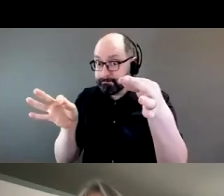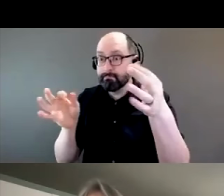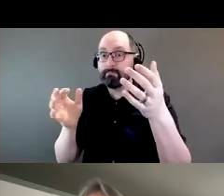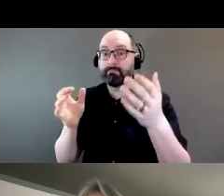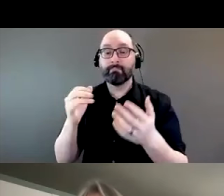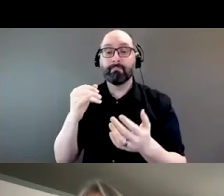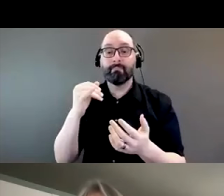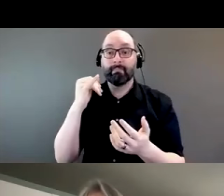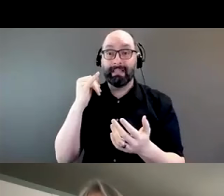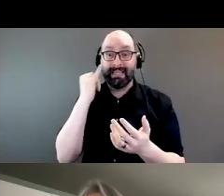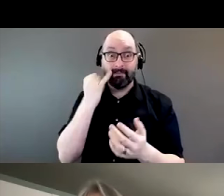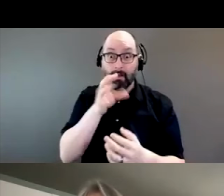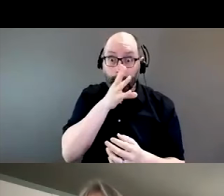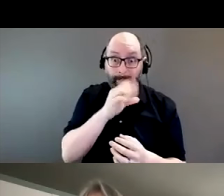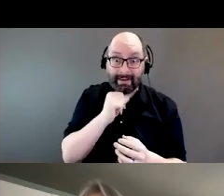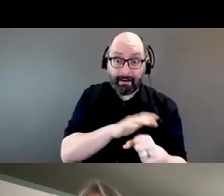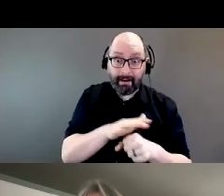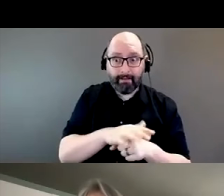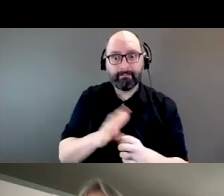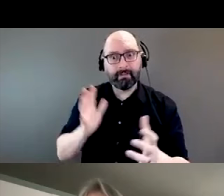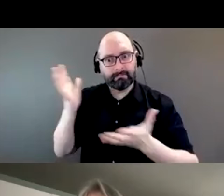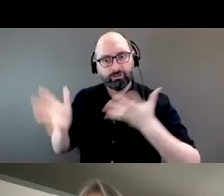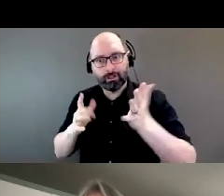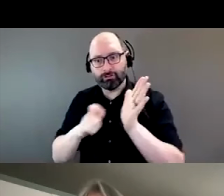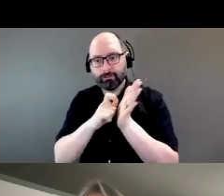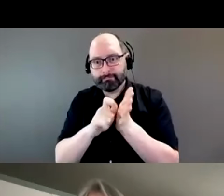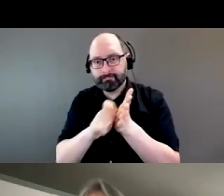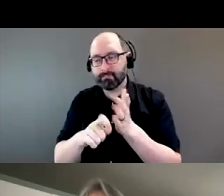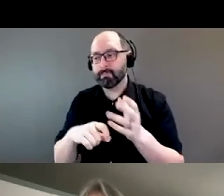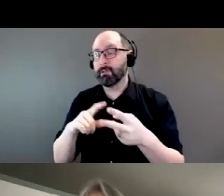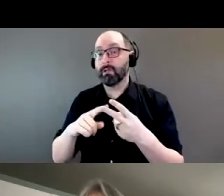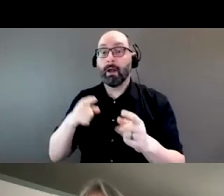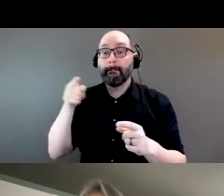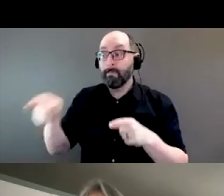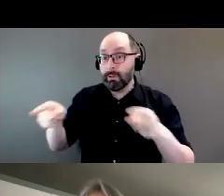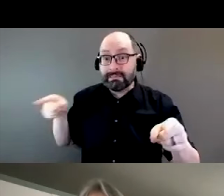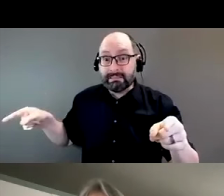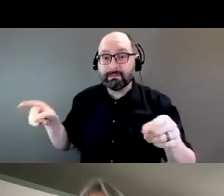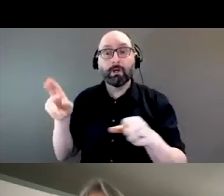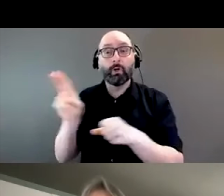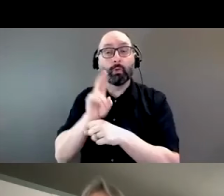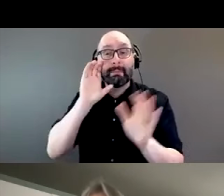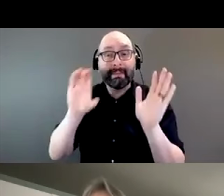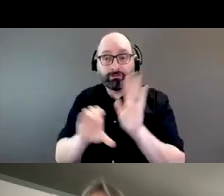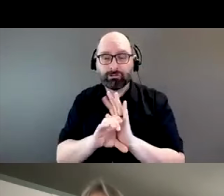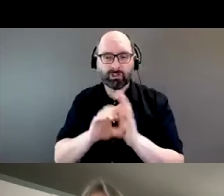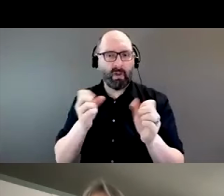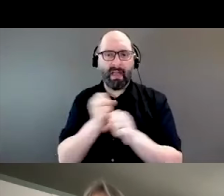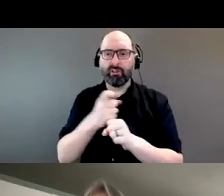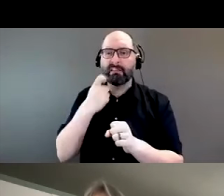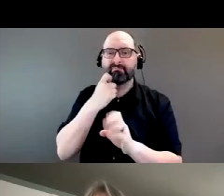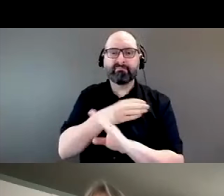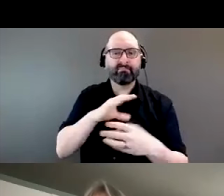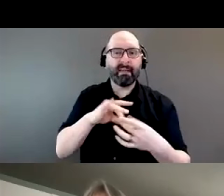enough. And, you know, pointing, using pictures, all of the things that I mentioned before. I